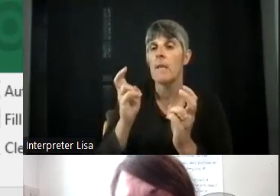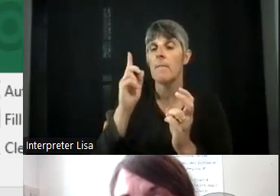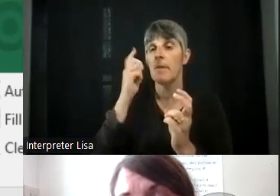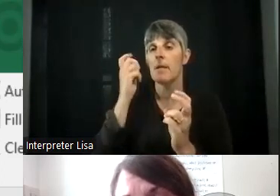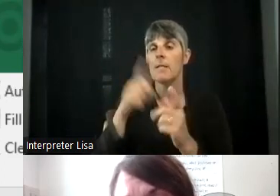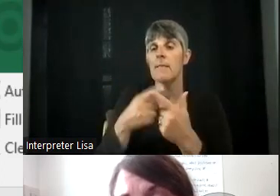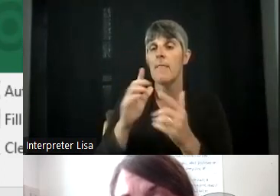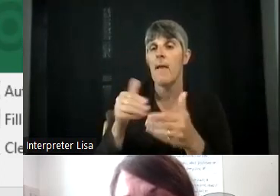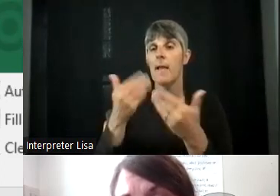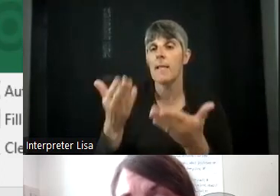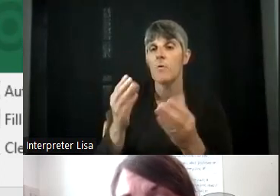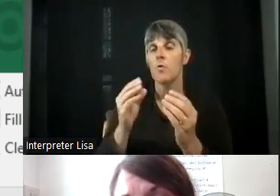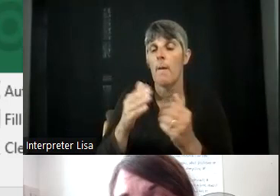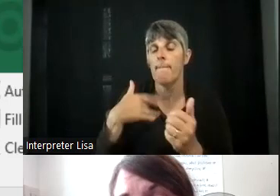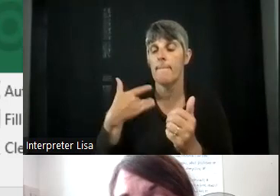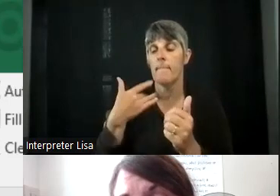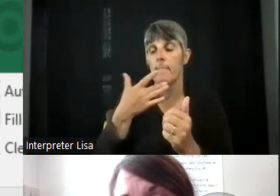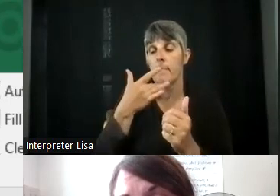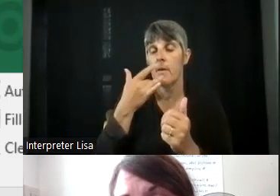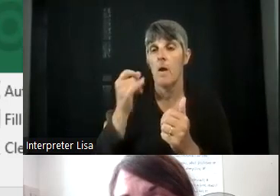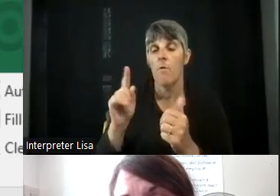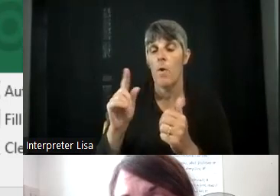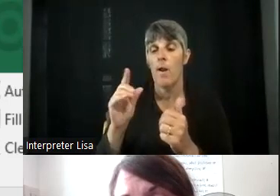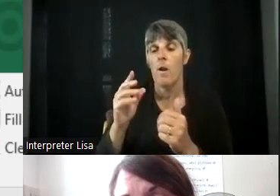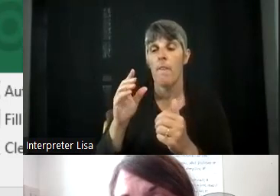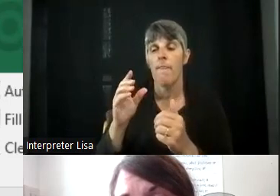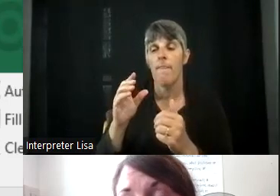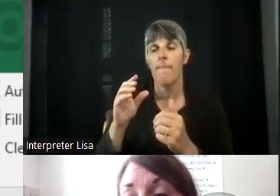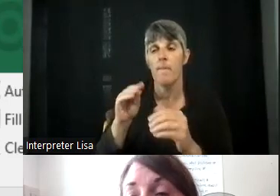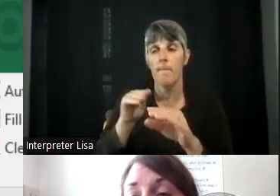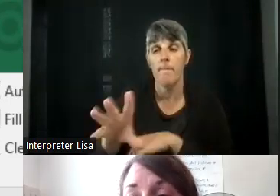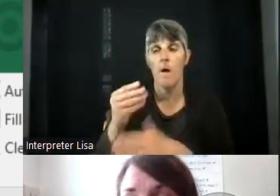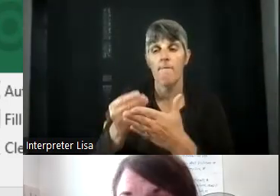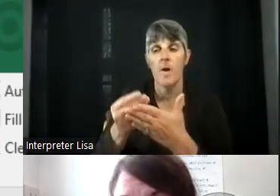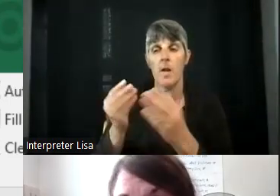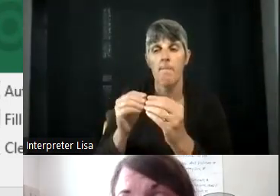that gives you a better sense of where the pool of funding might have more impact.